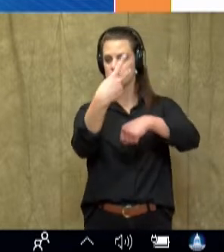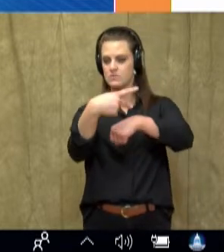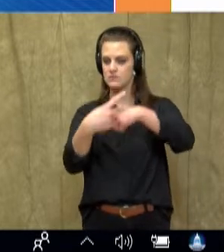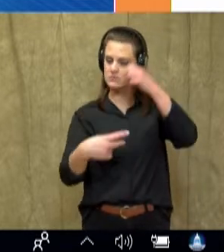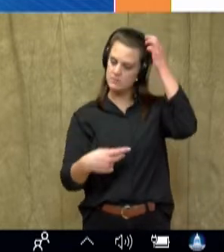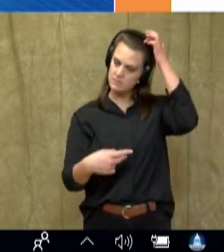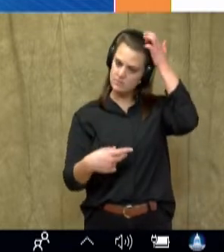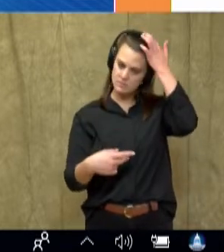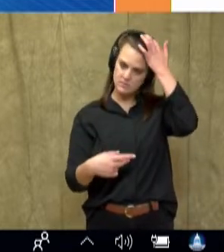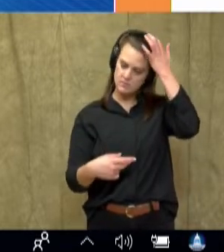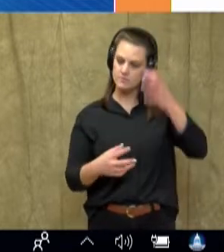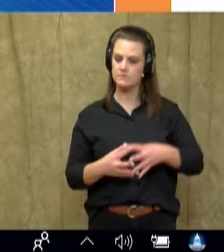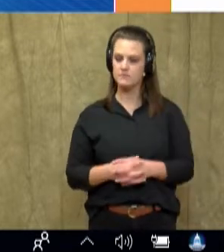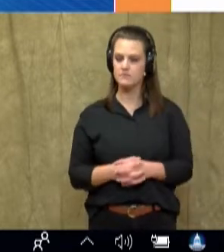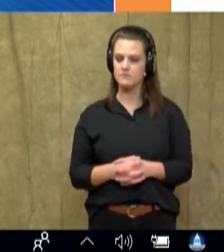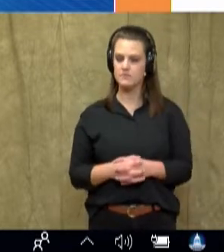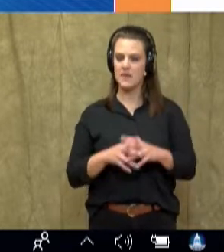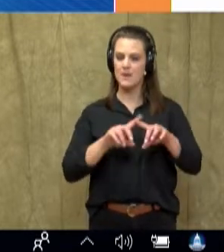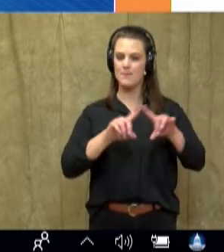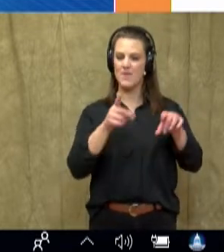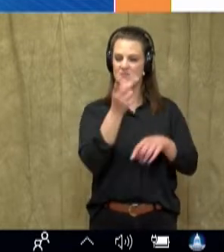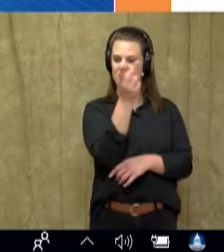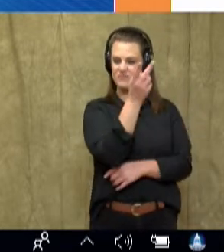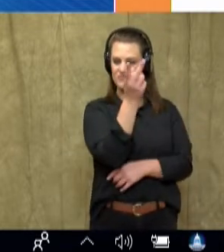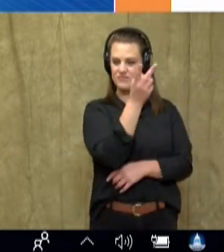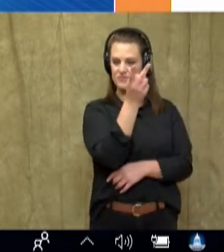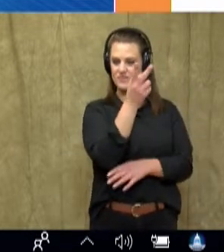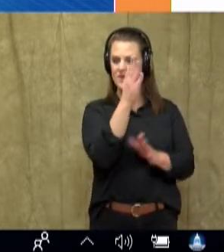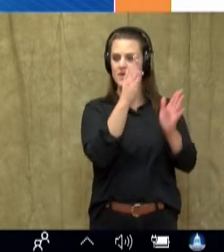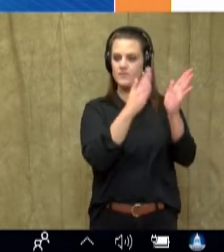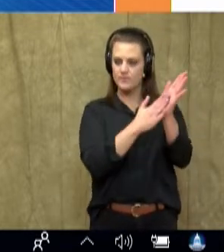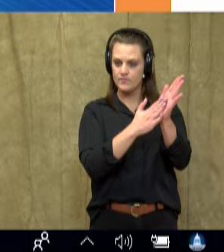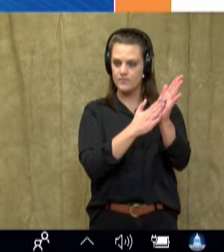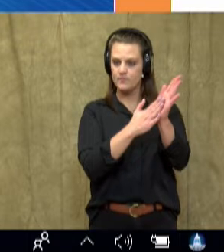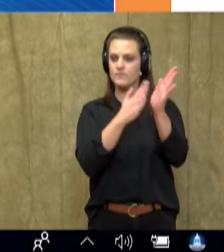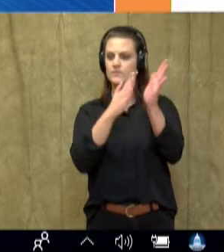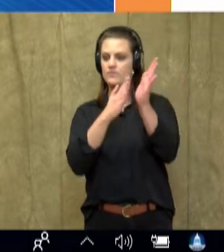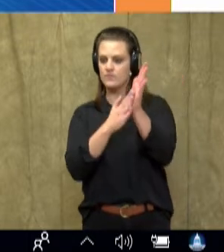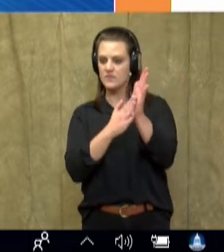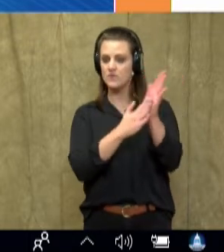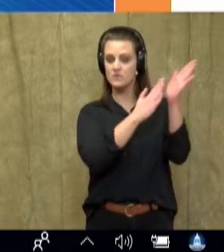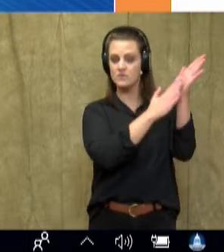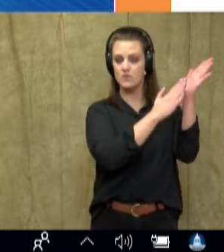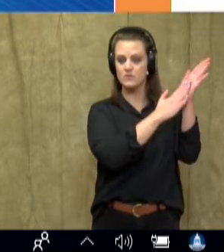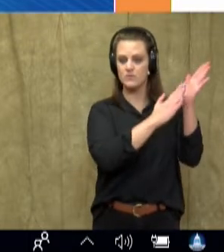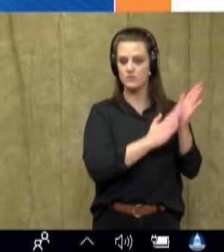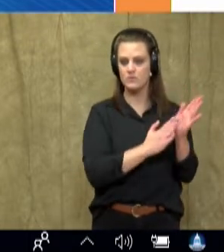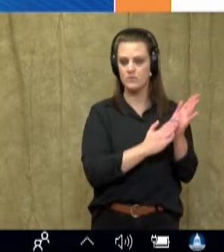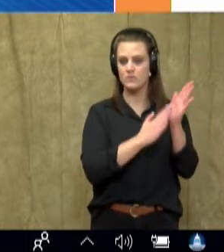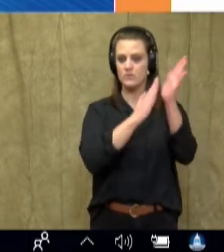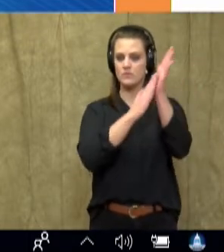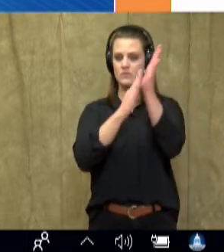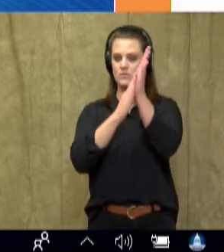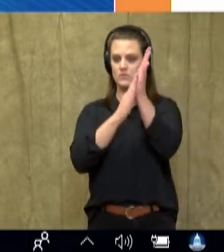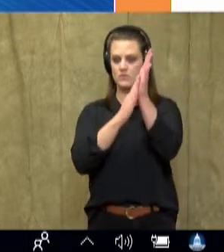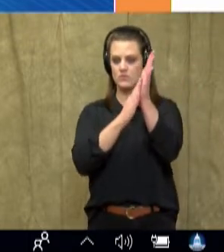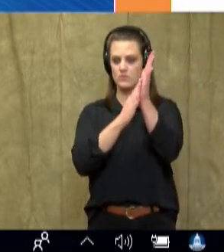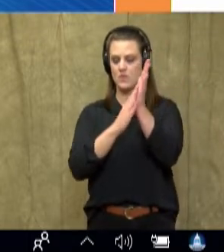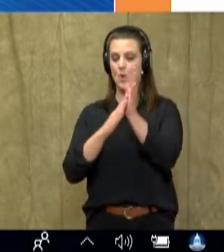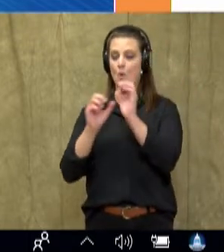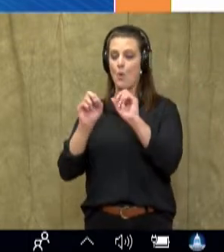times, but each of those 2 last times, so takes up an entire beat. And in the second choice, we